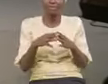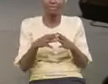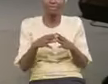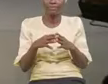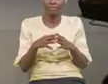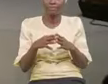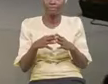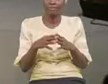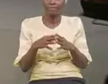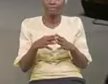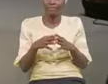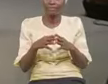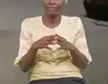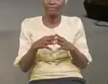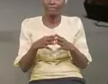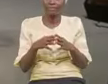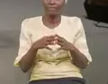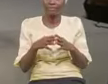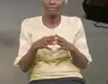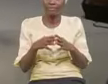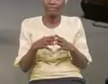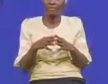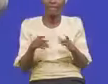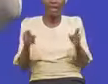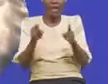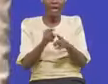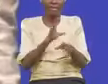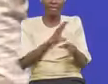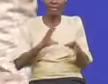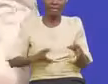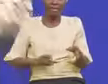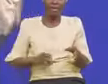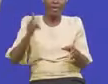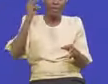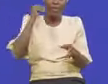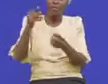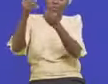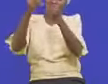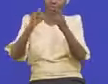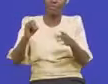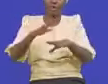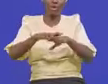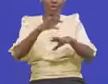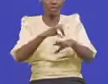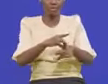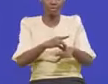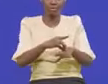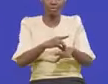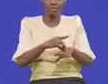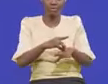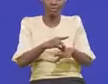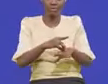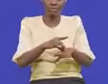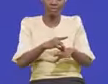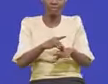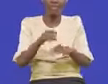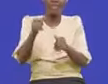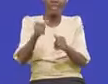mau chalk bogoque, lack pronounce, Cassina, as the Christo Bonamiaboa.